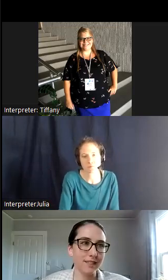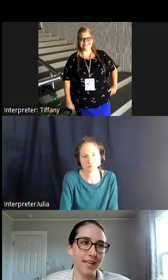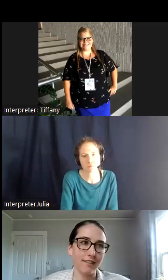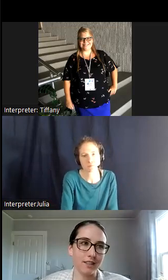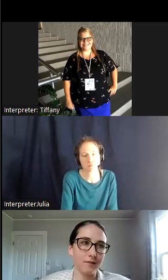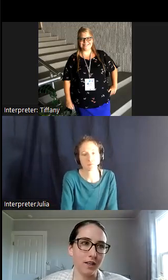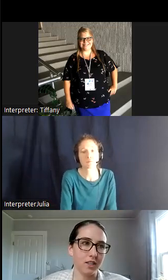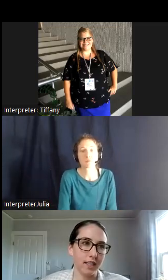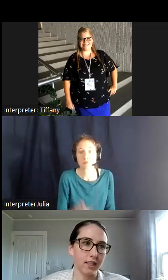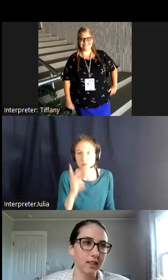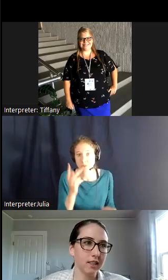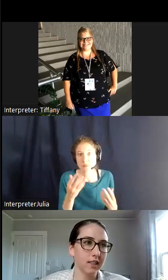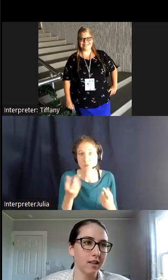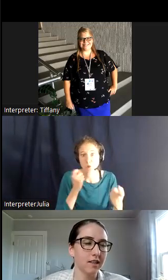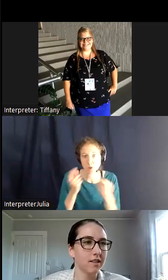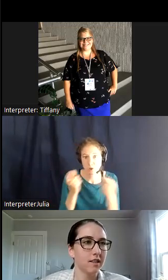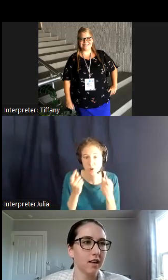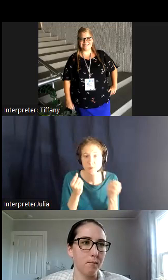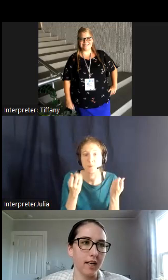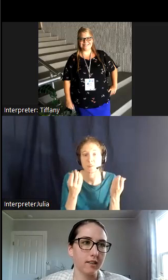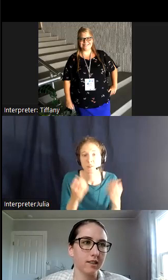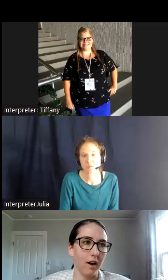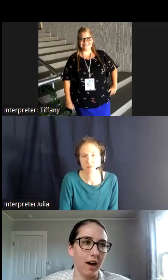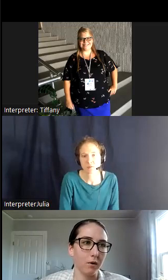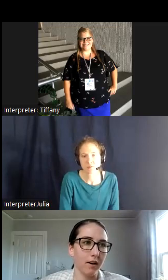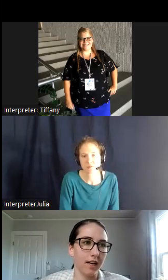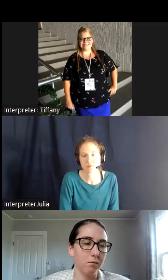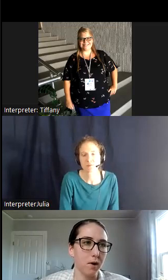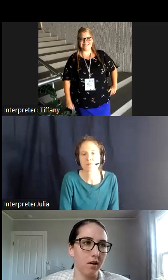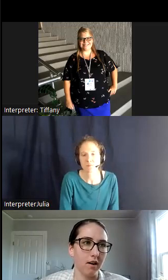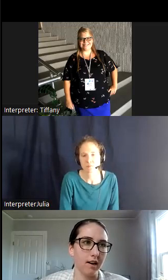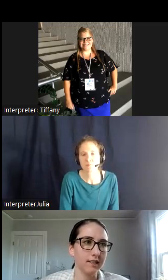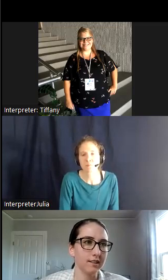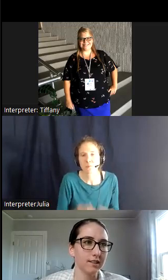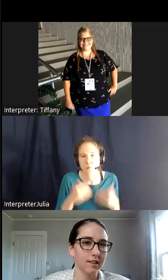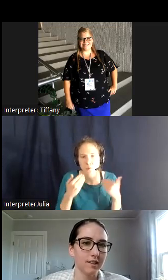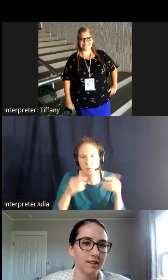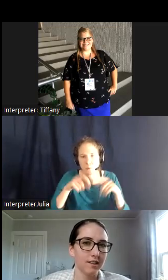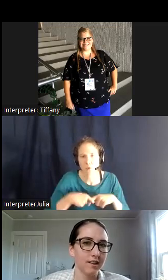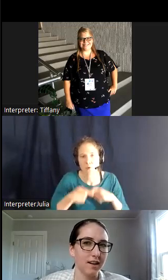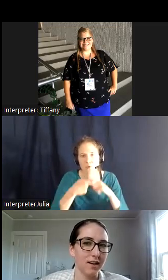I am seeing lots of questions come in, so I will go ahead and pause.